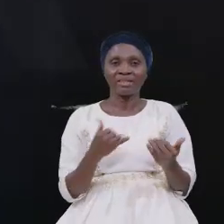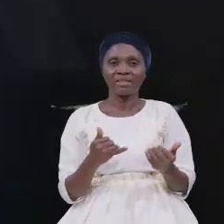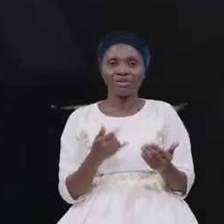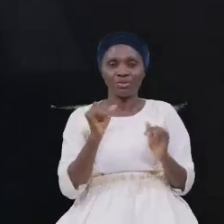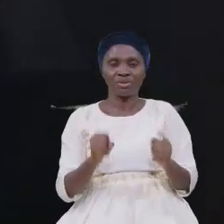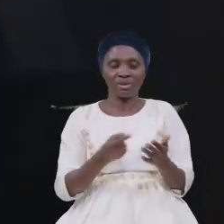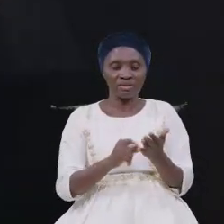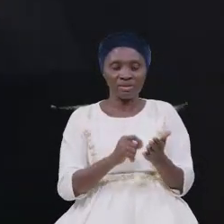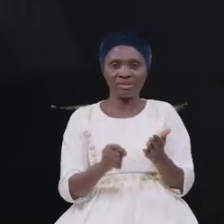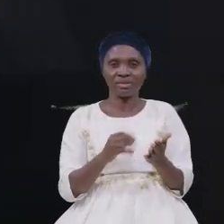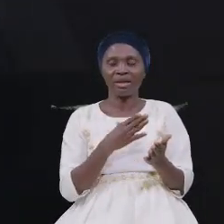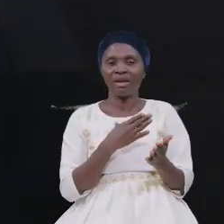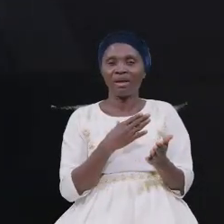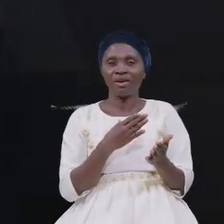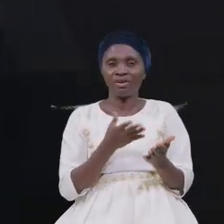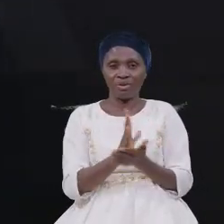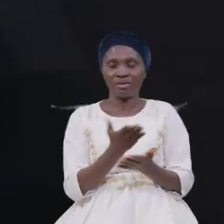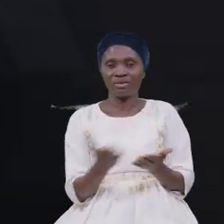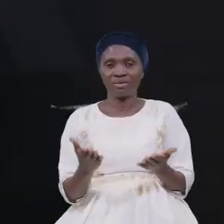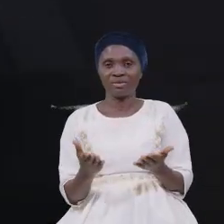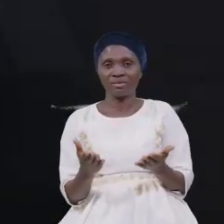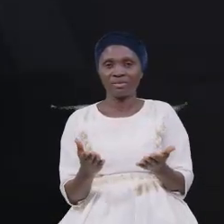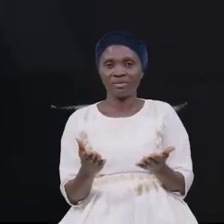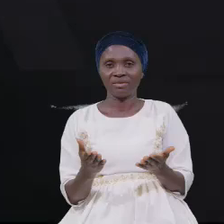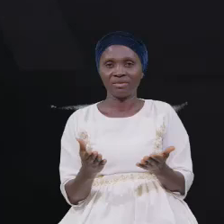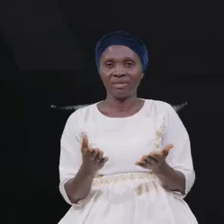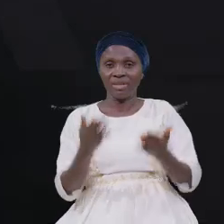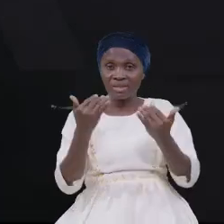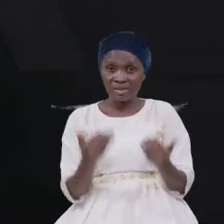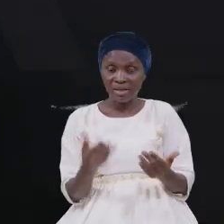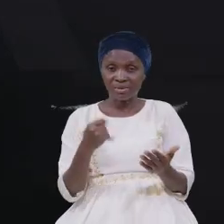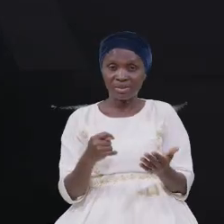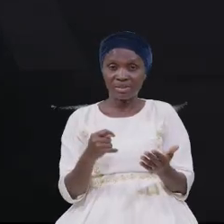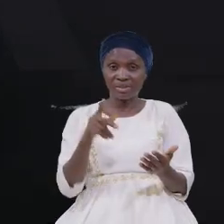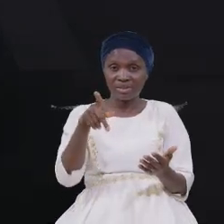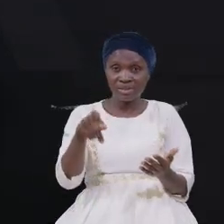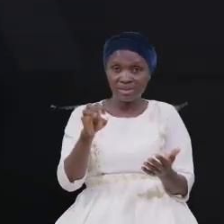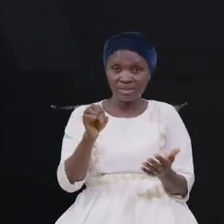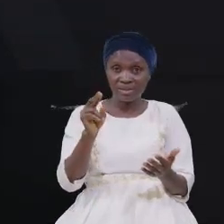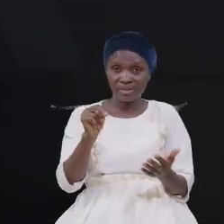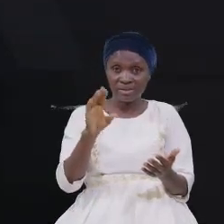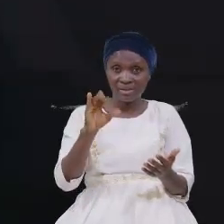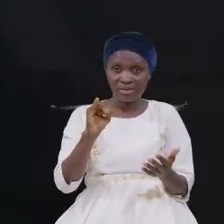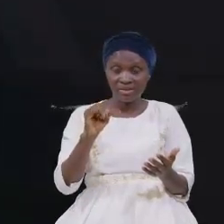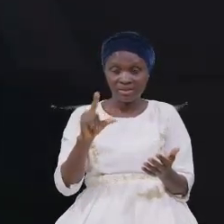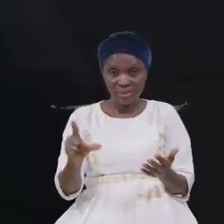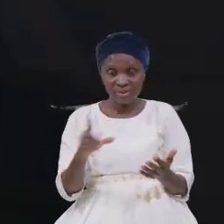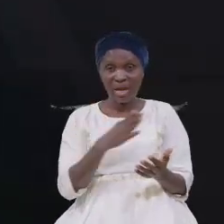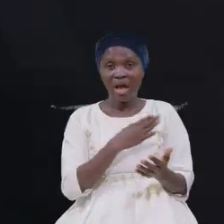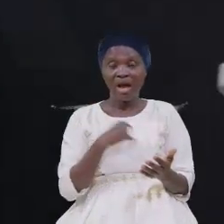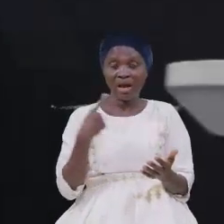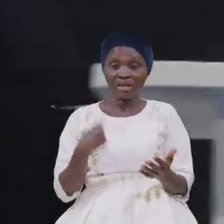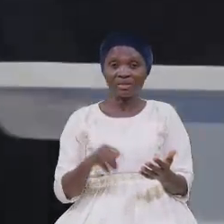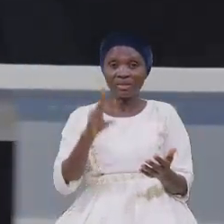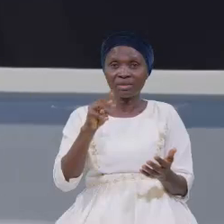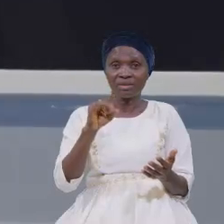forgotten now. The pencil, the eraser, the melting, and the correcting liquid,